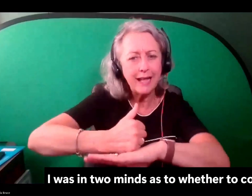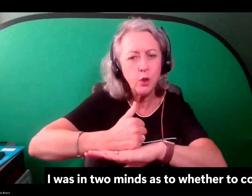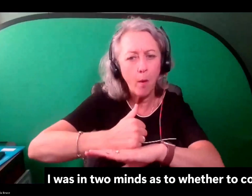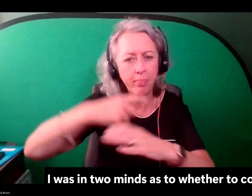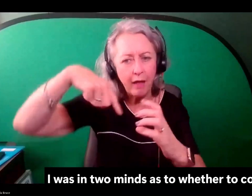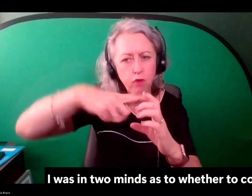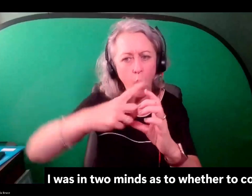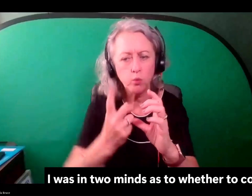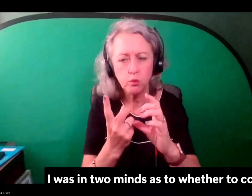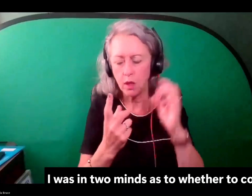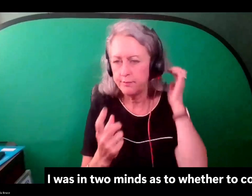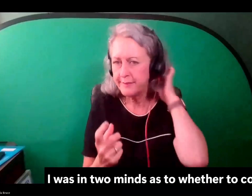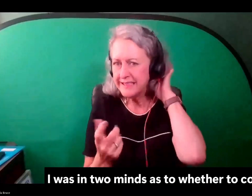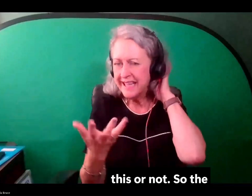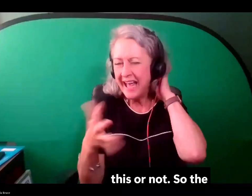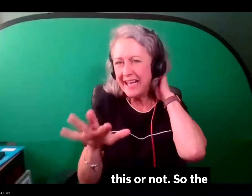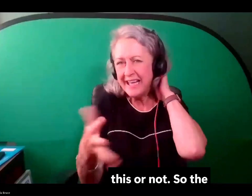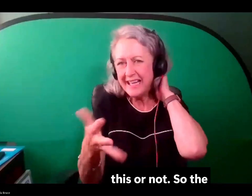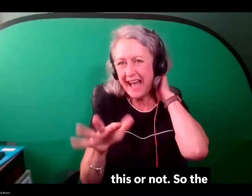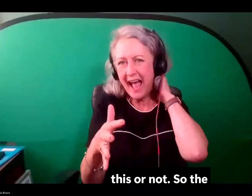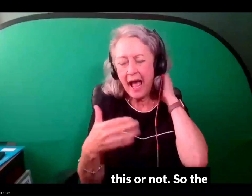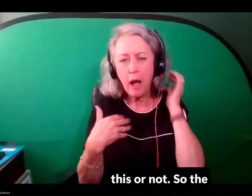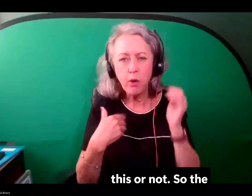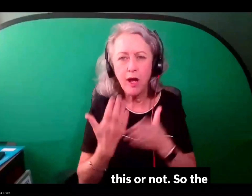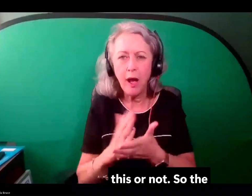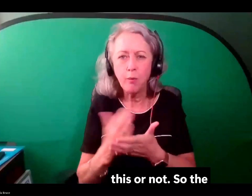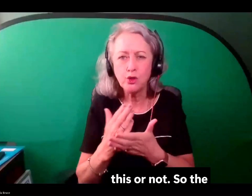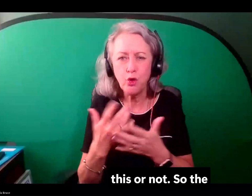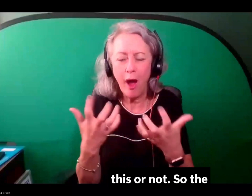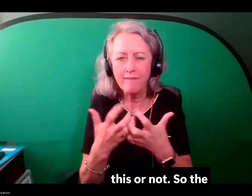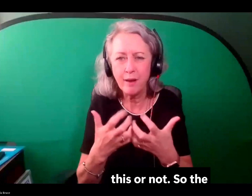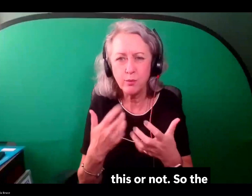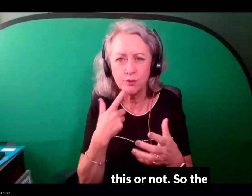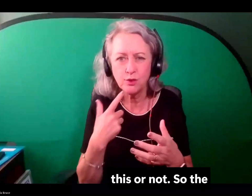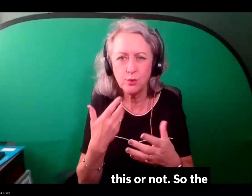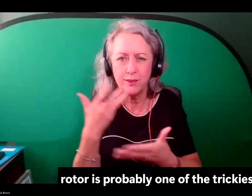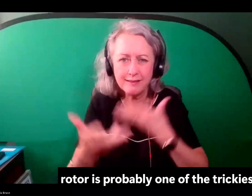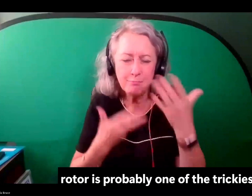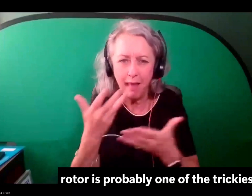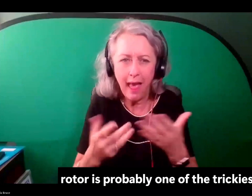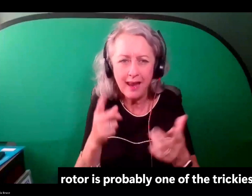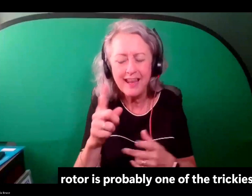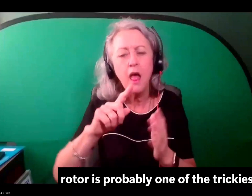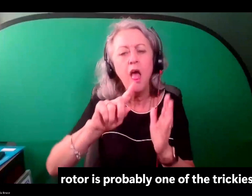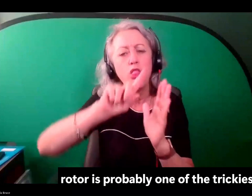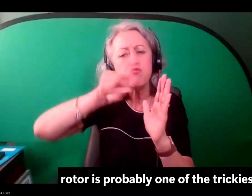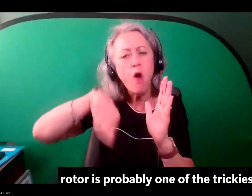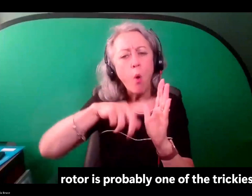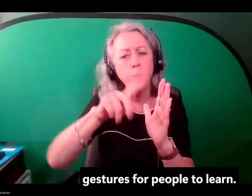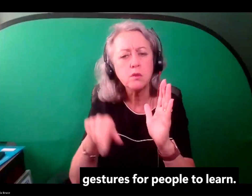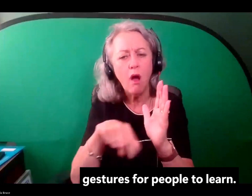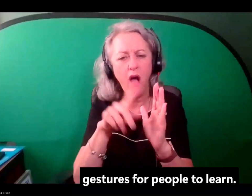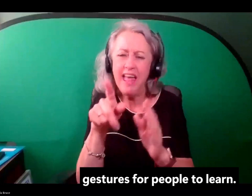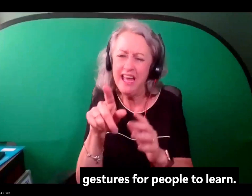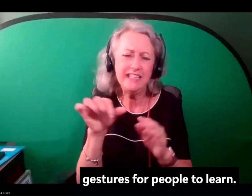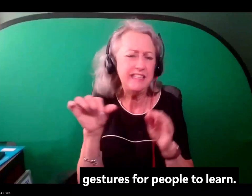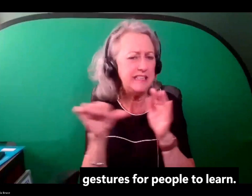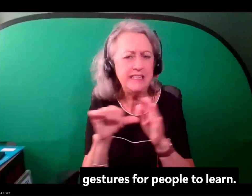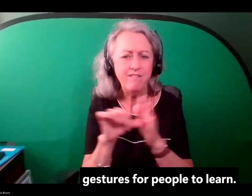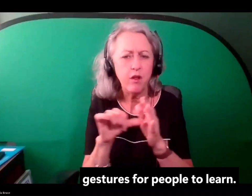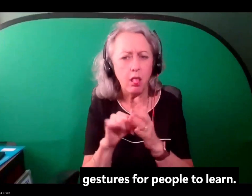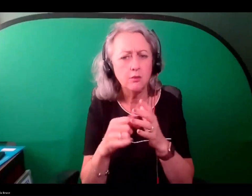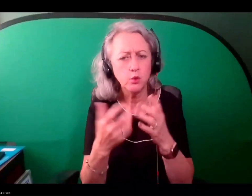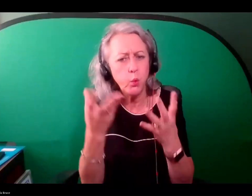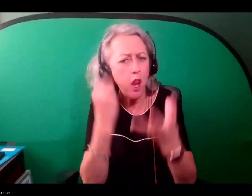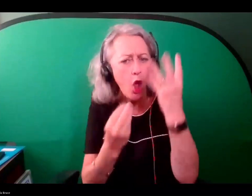Okay, I was in two minds as to whether to cover this or not. So the rotor is probably one of the trickiest gestures for people